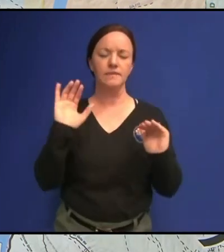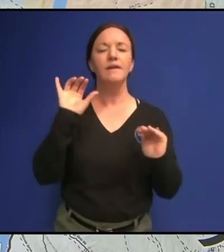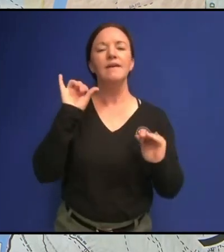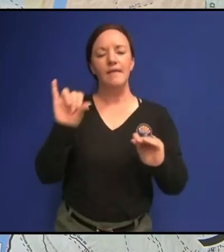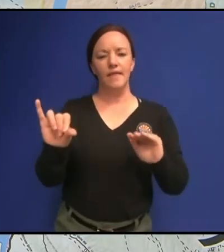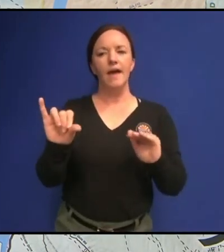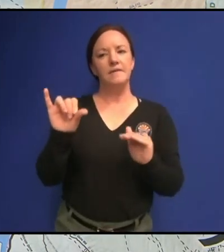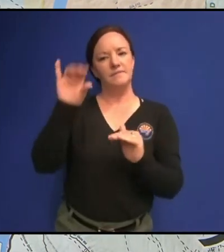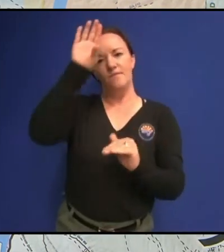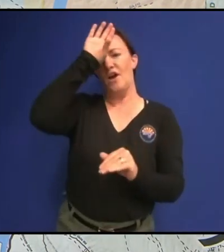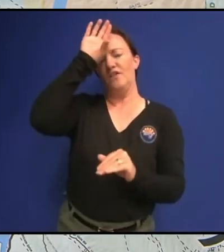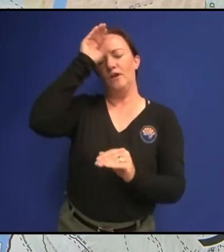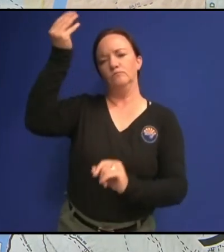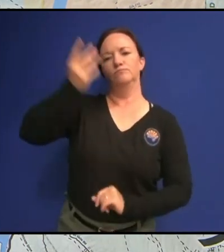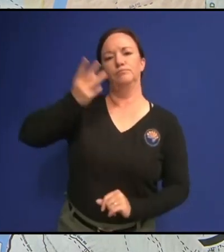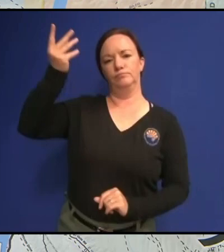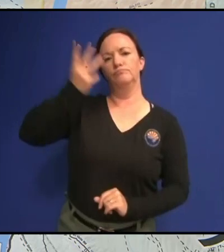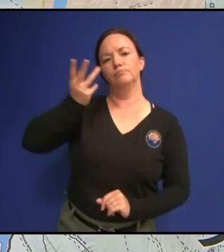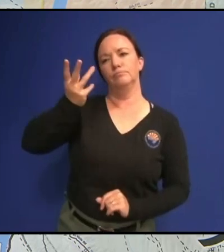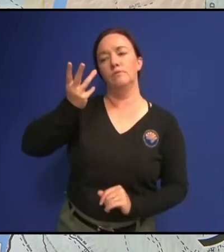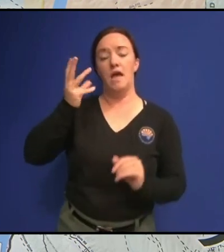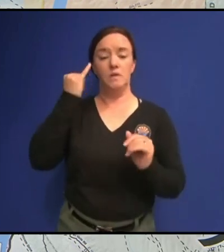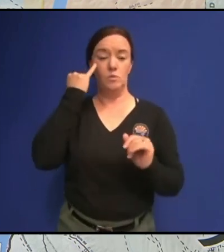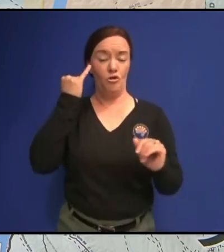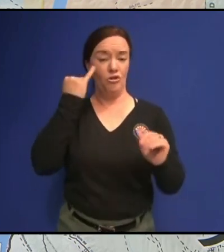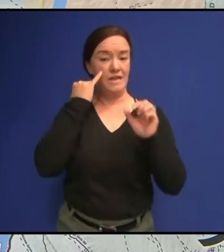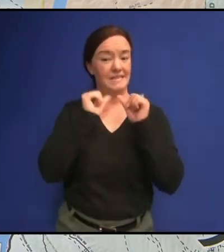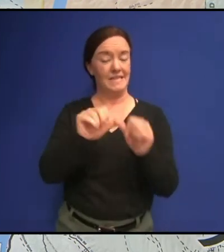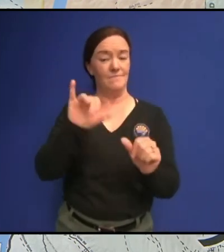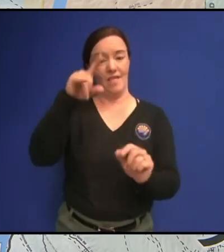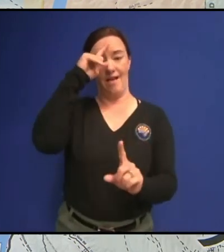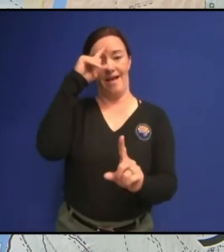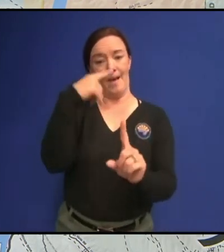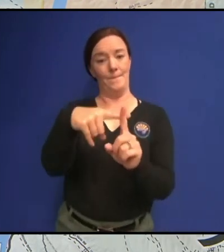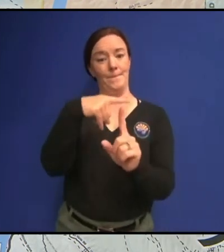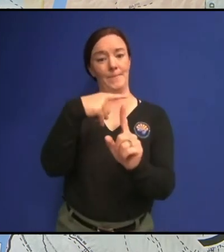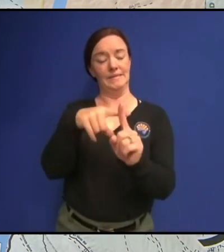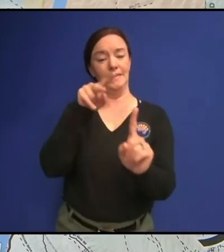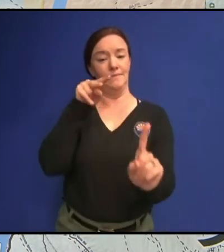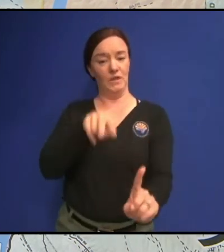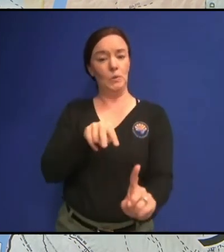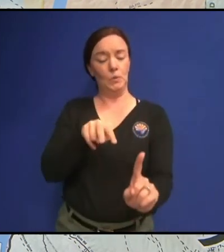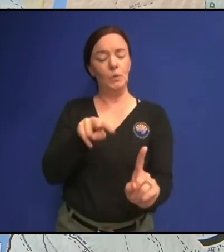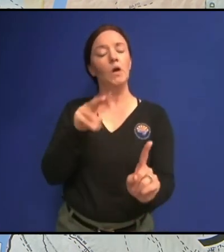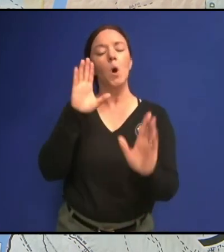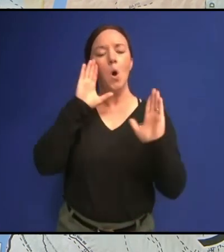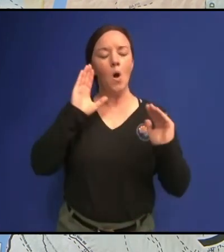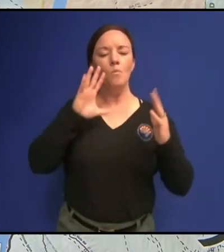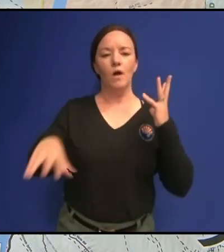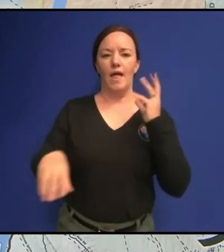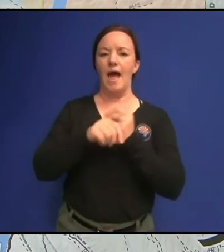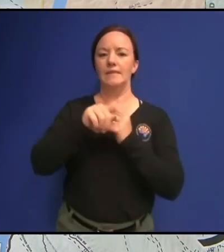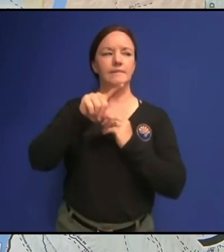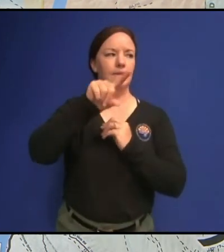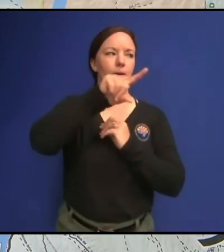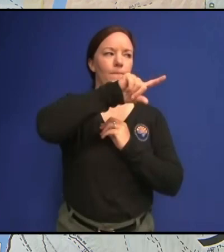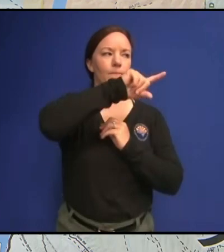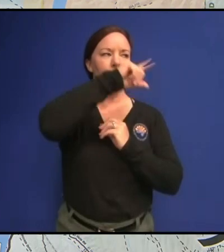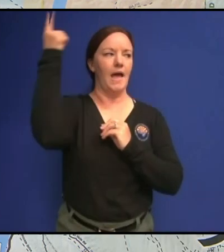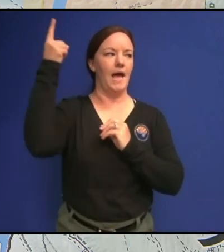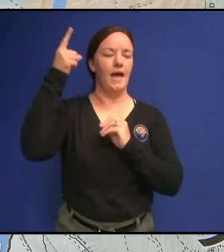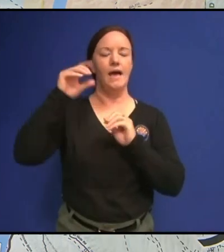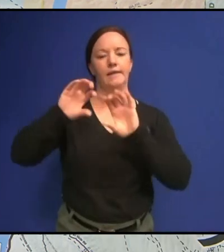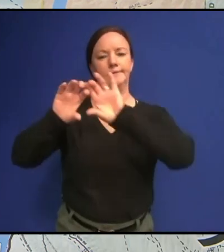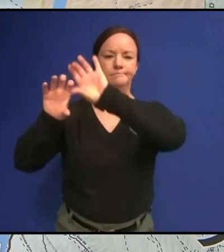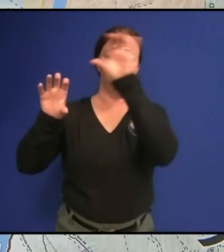keep up that optimistic view, we should be able to put some black on the map and get this whole edge contained right here. All right, going out to the